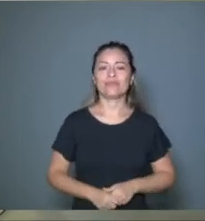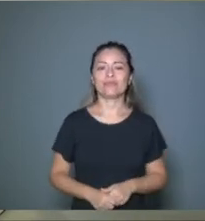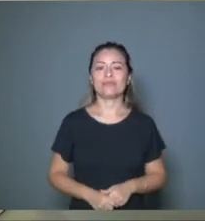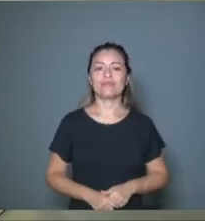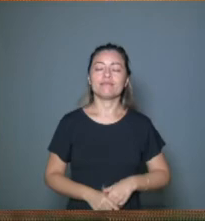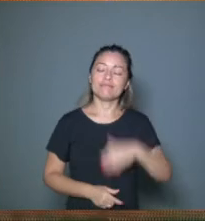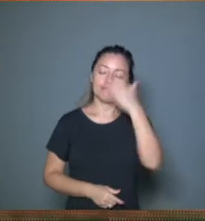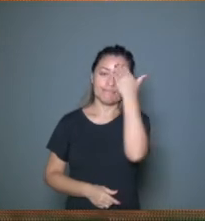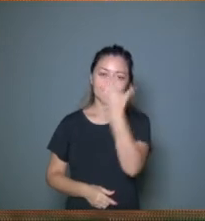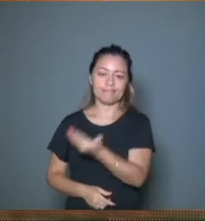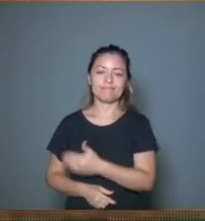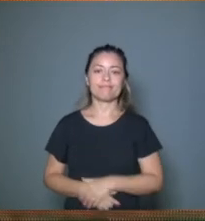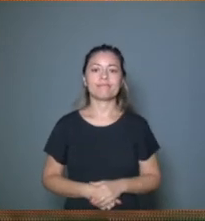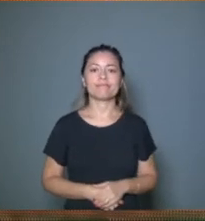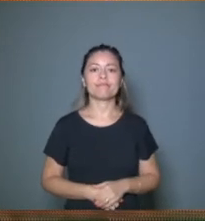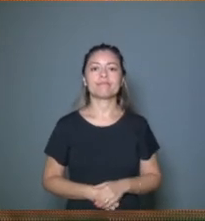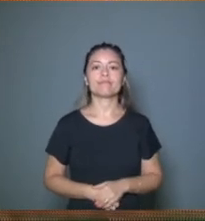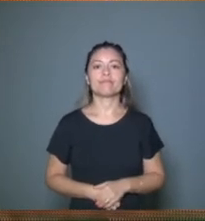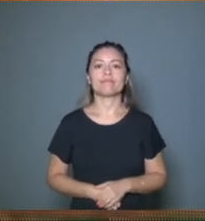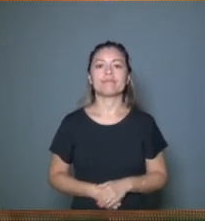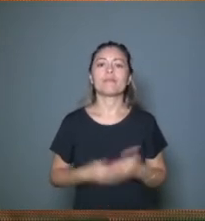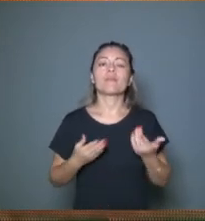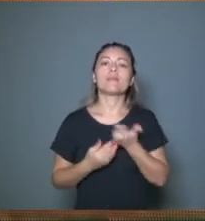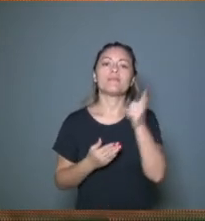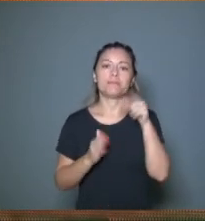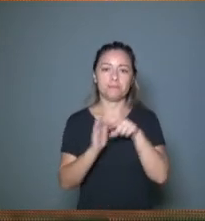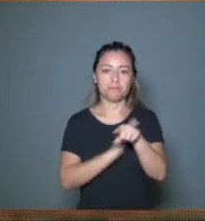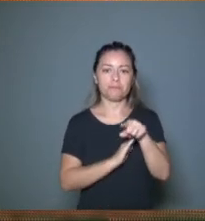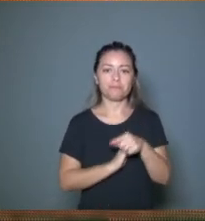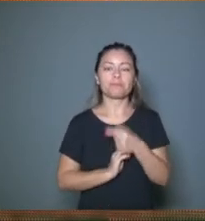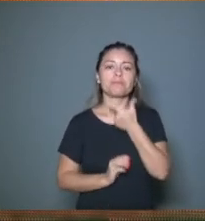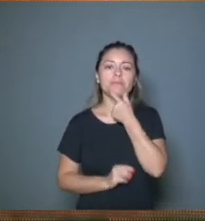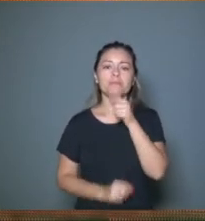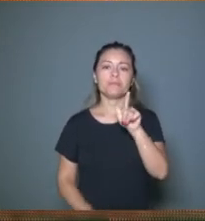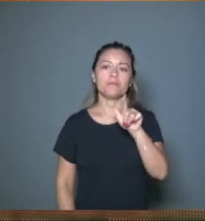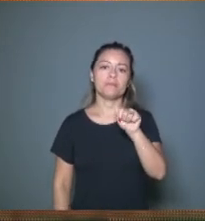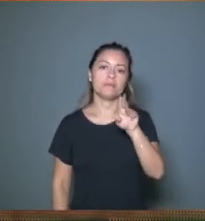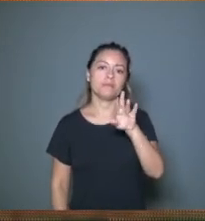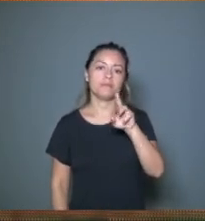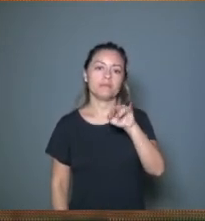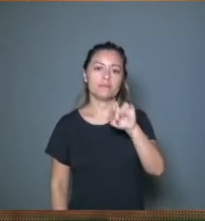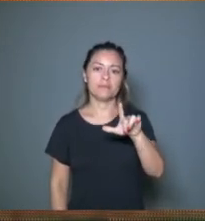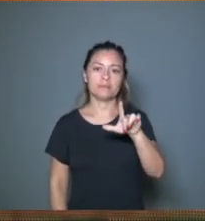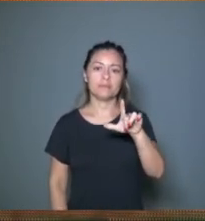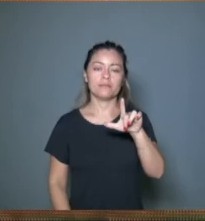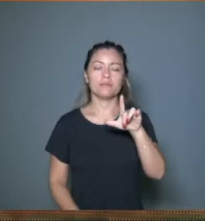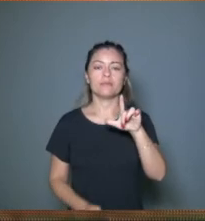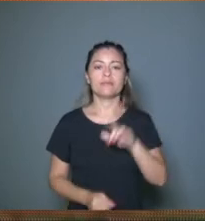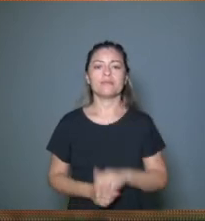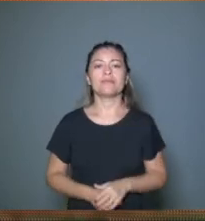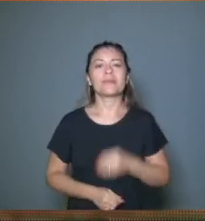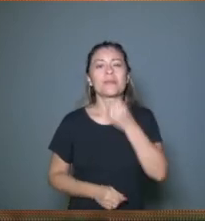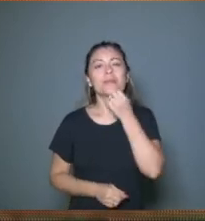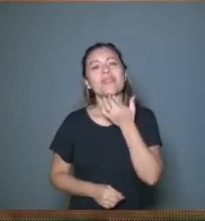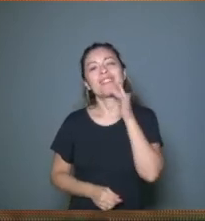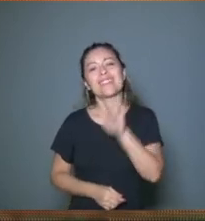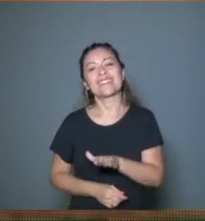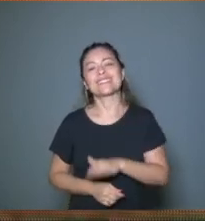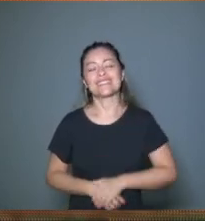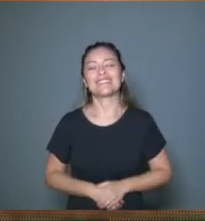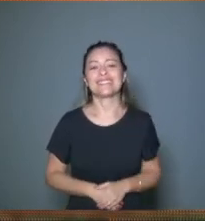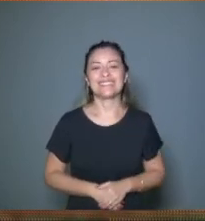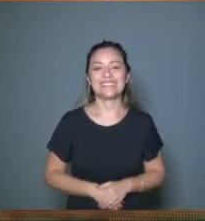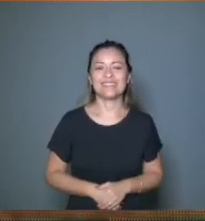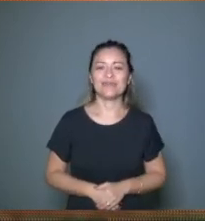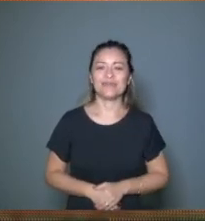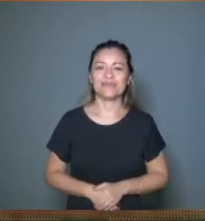system. Thank you, Pavinato. Next question is going to be asked by Gabriel Barra from